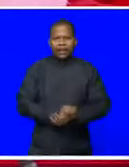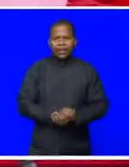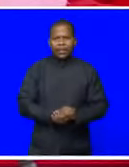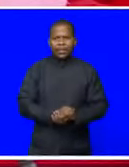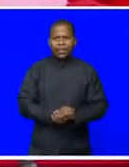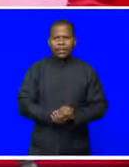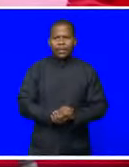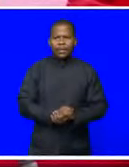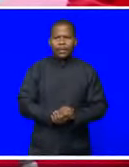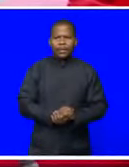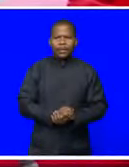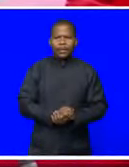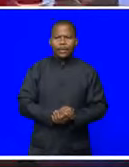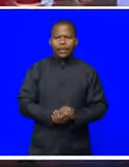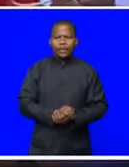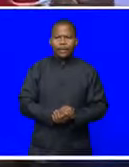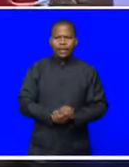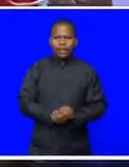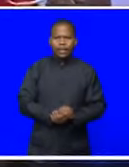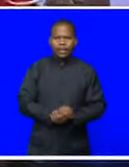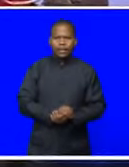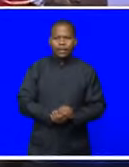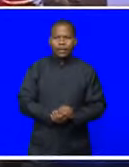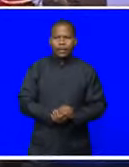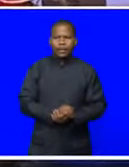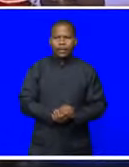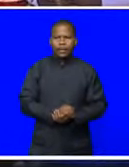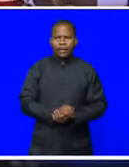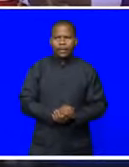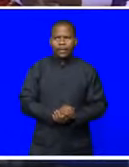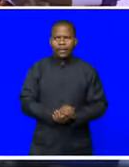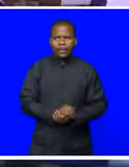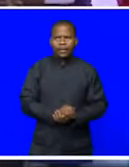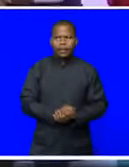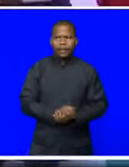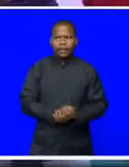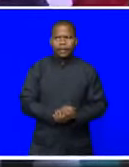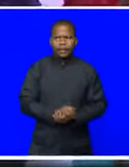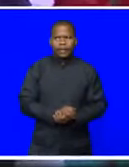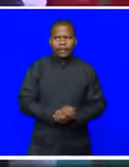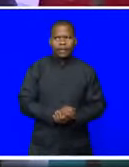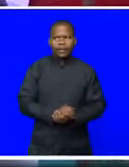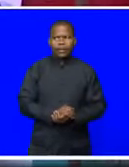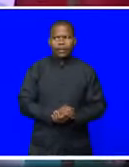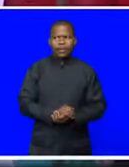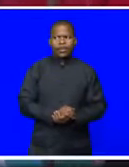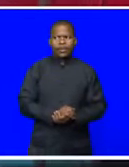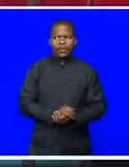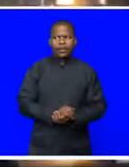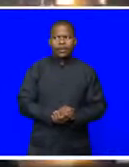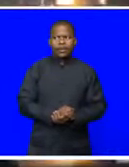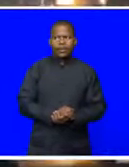lo msebenzi ubaluleke kakhulu. On the news, I'm Sandile Makanya reporting in Matapa.